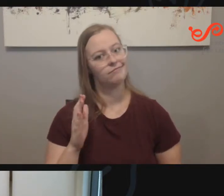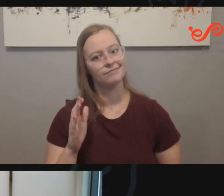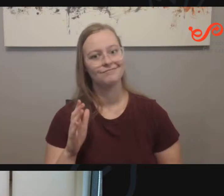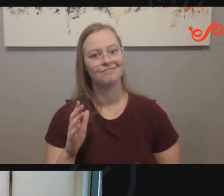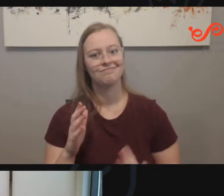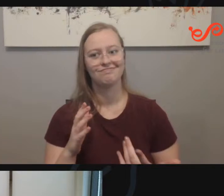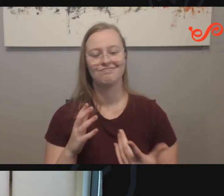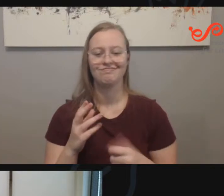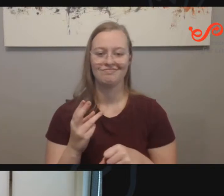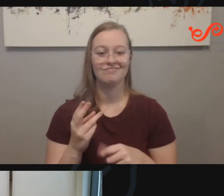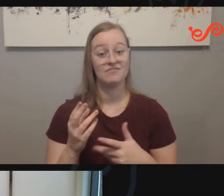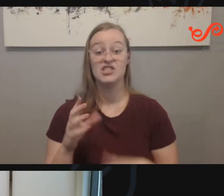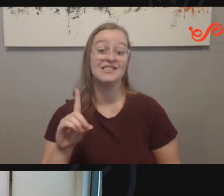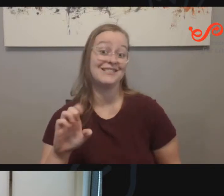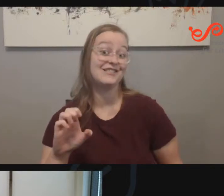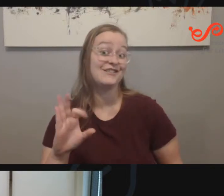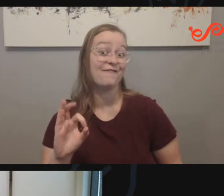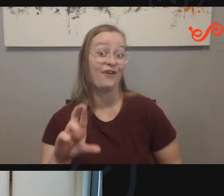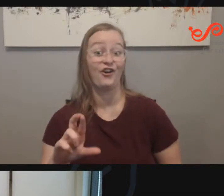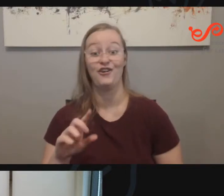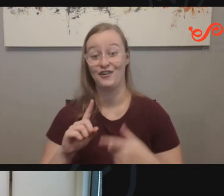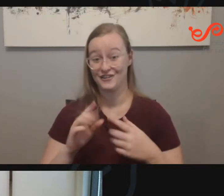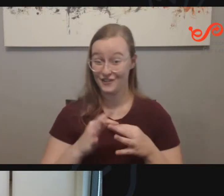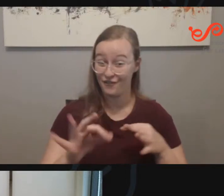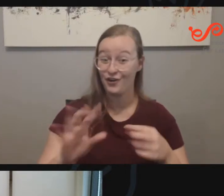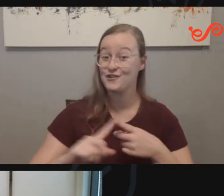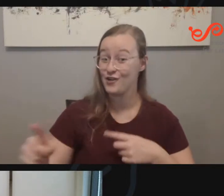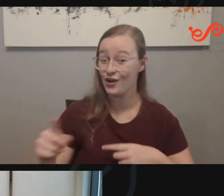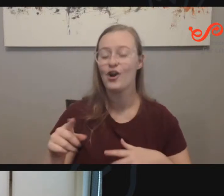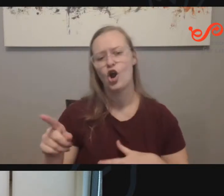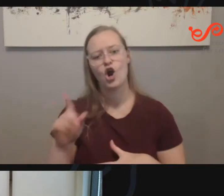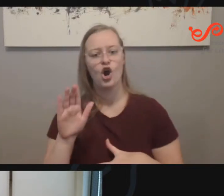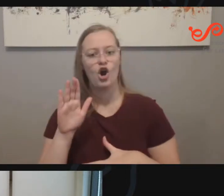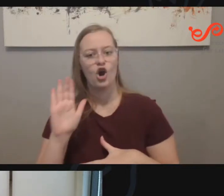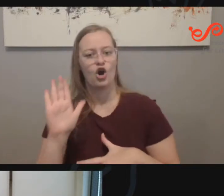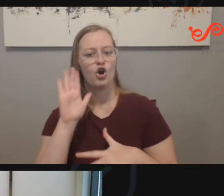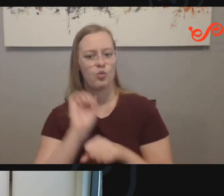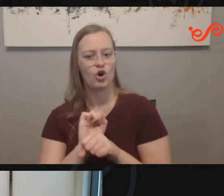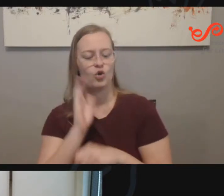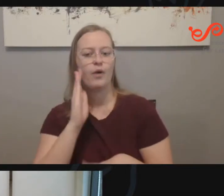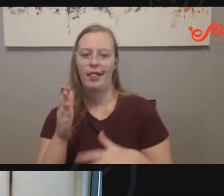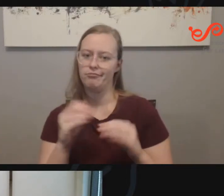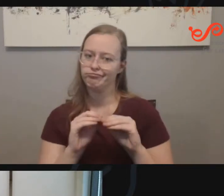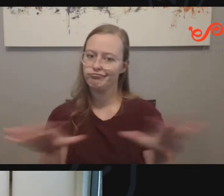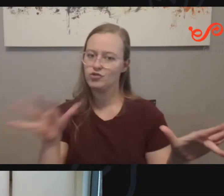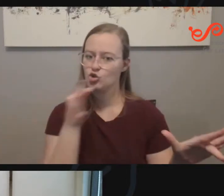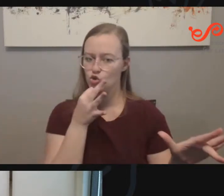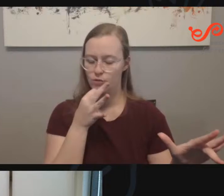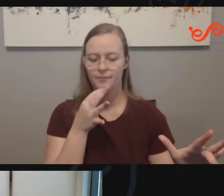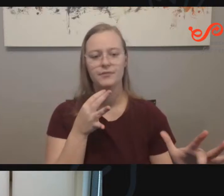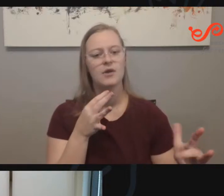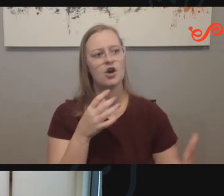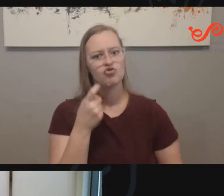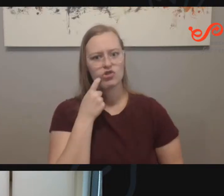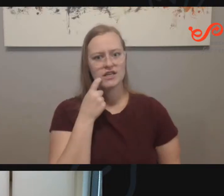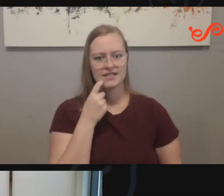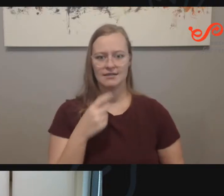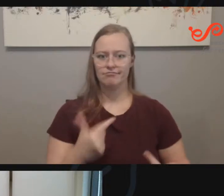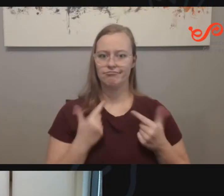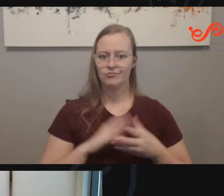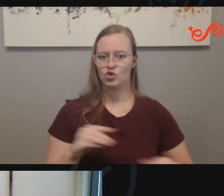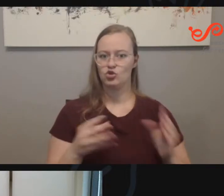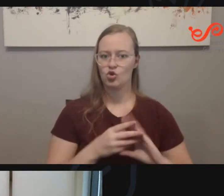will be coming out very soon. But the standard recent biography, it says biographers have taken